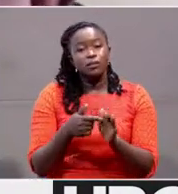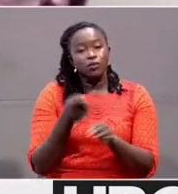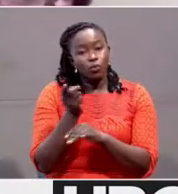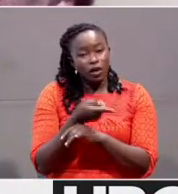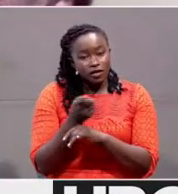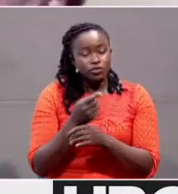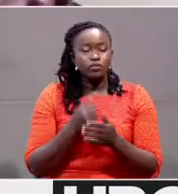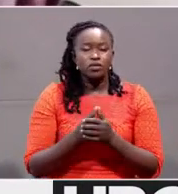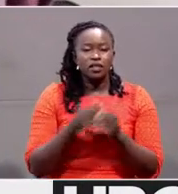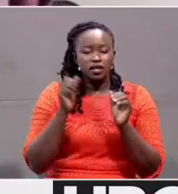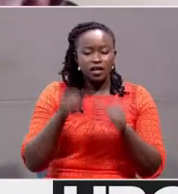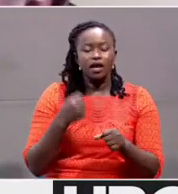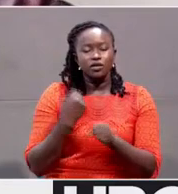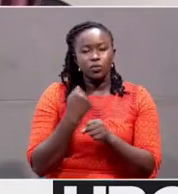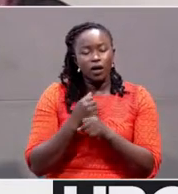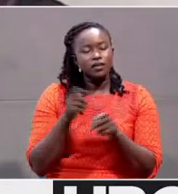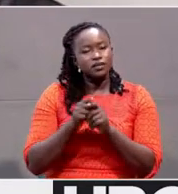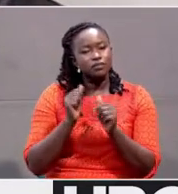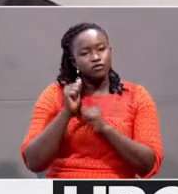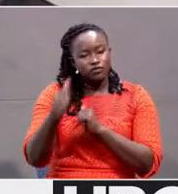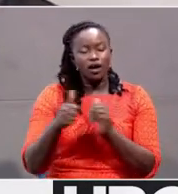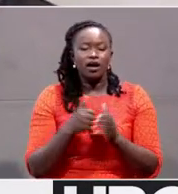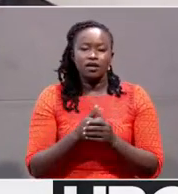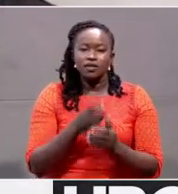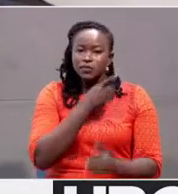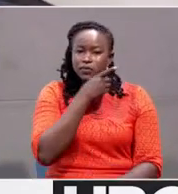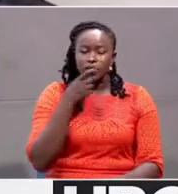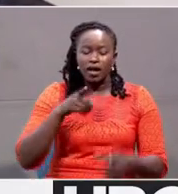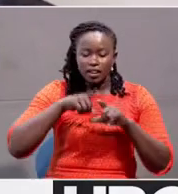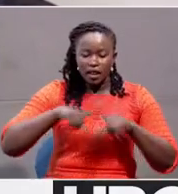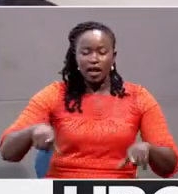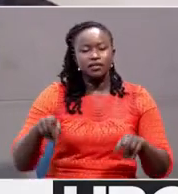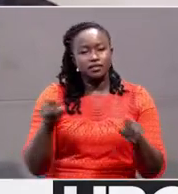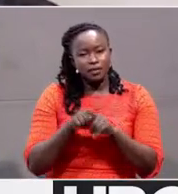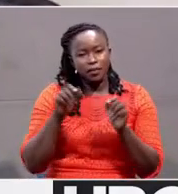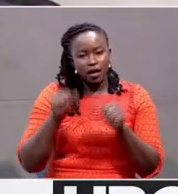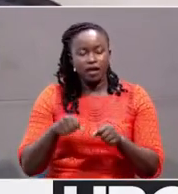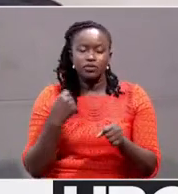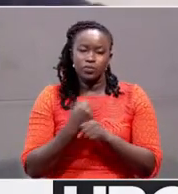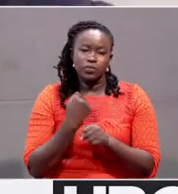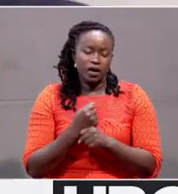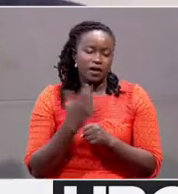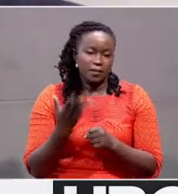do even far away in a dry land, which is commensurate and advised for.